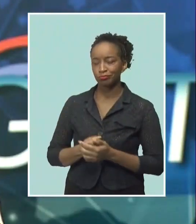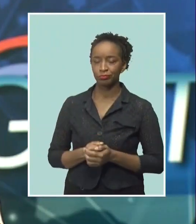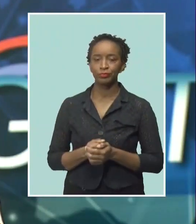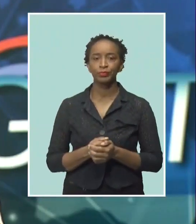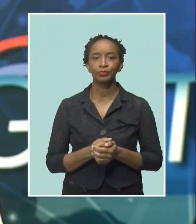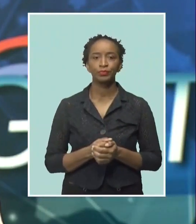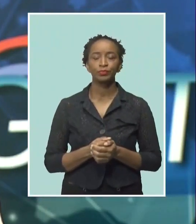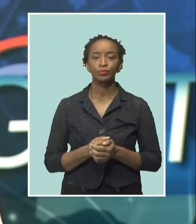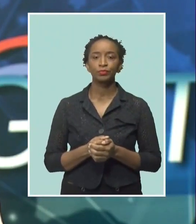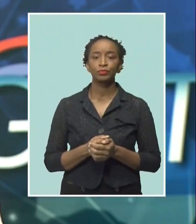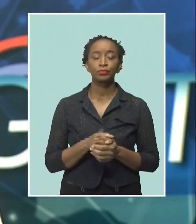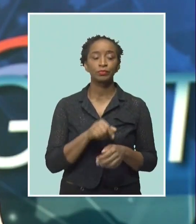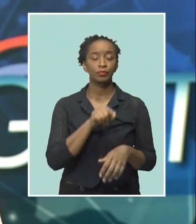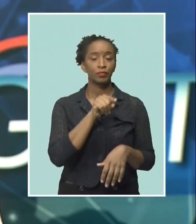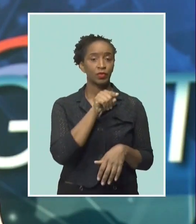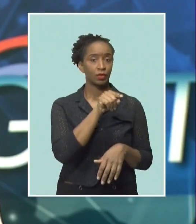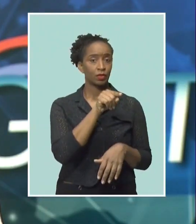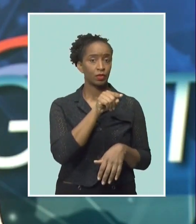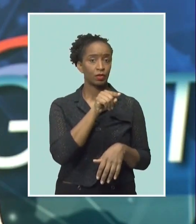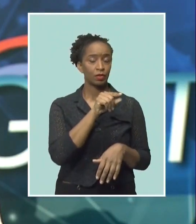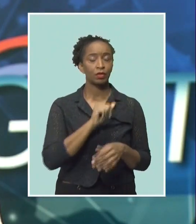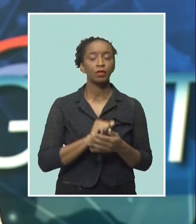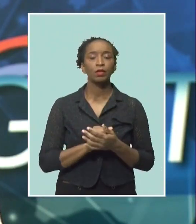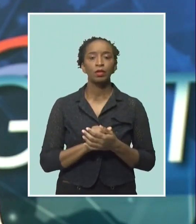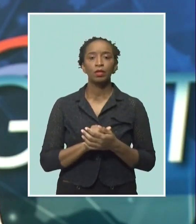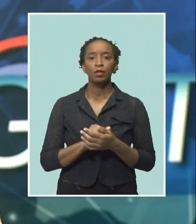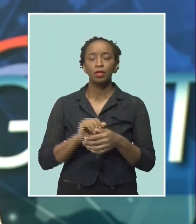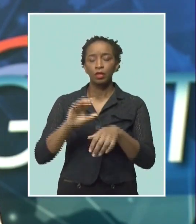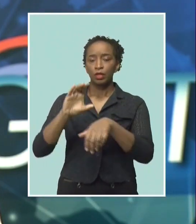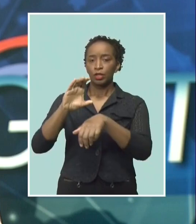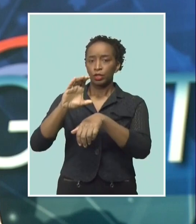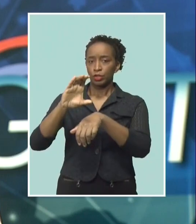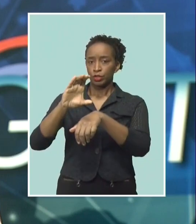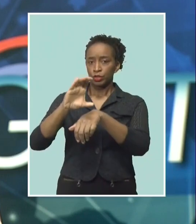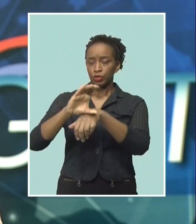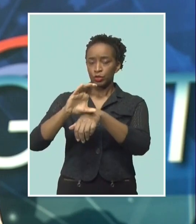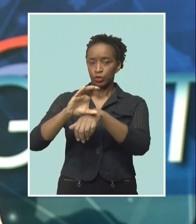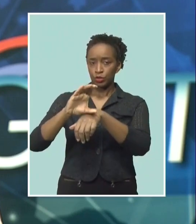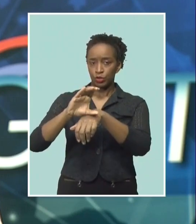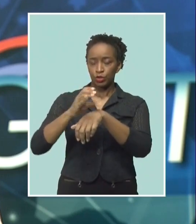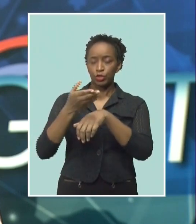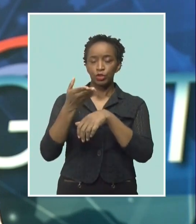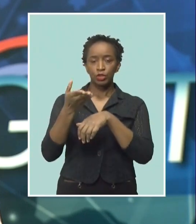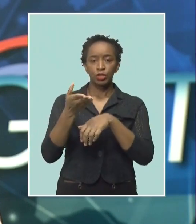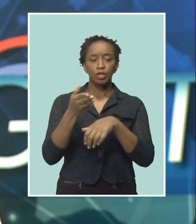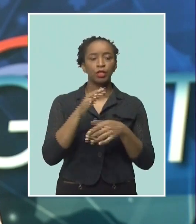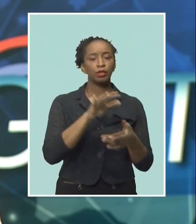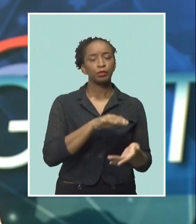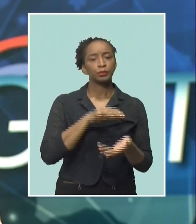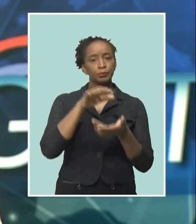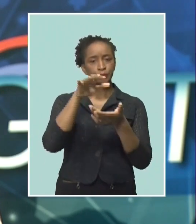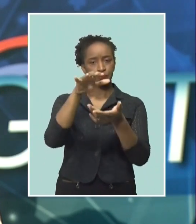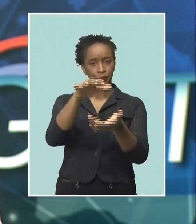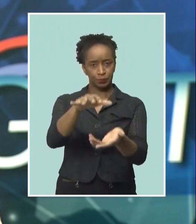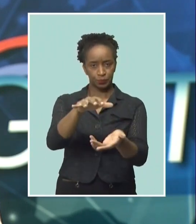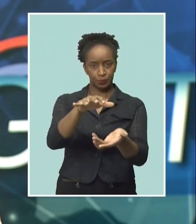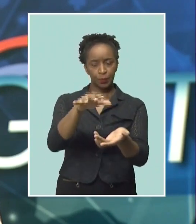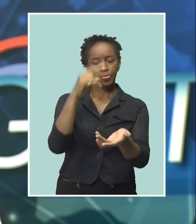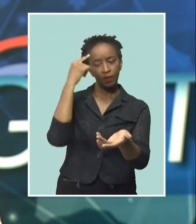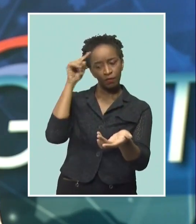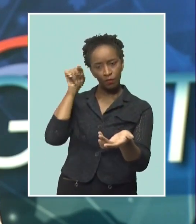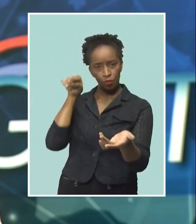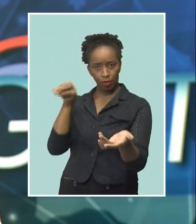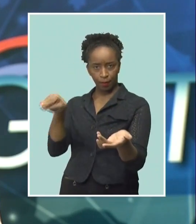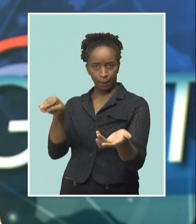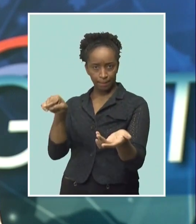Reverend Critchlow presented a gift to the Cathedral Church of the St. Michael and All Angels on behalf of the Dean Emeritus, who also